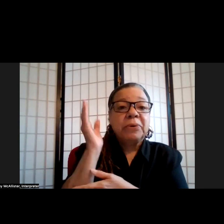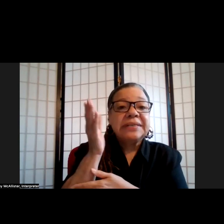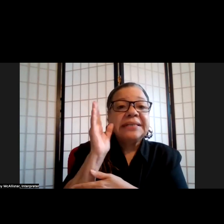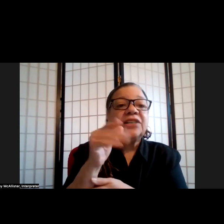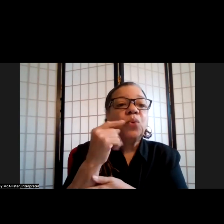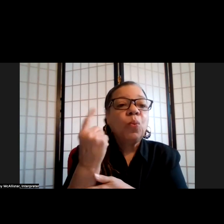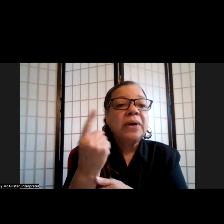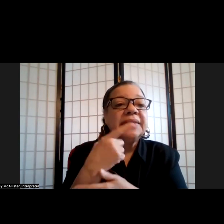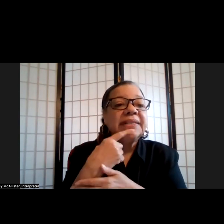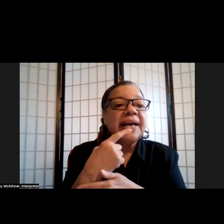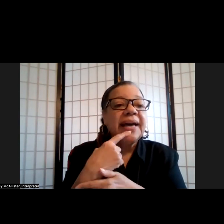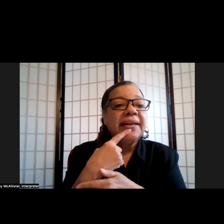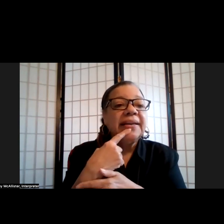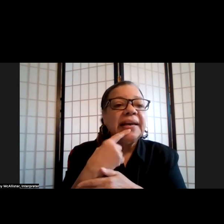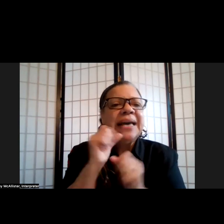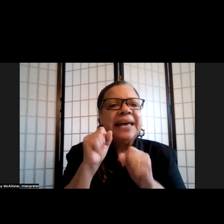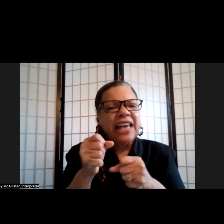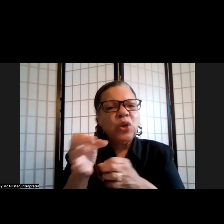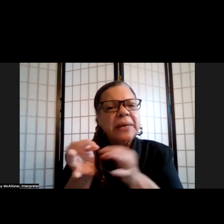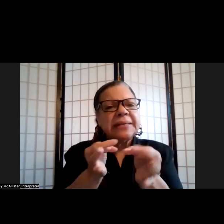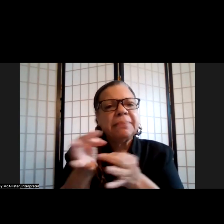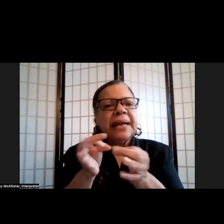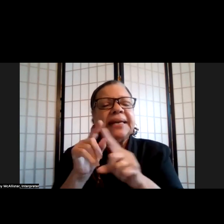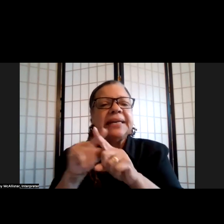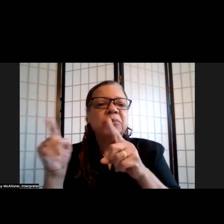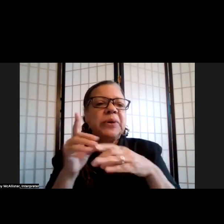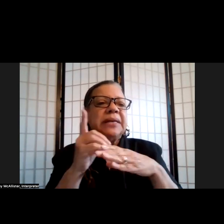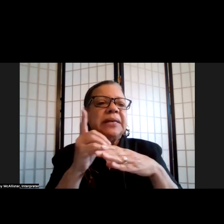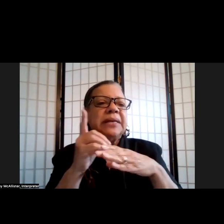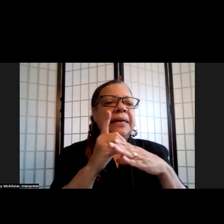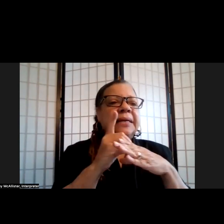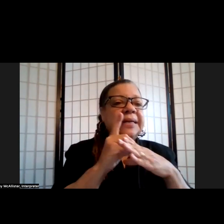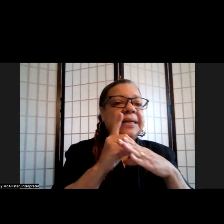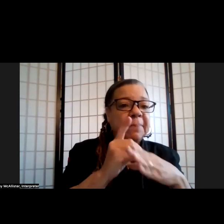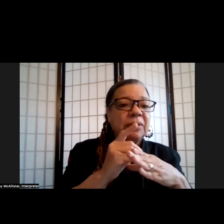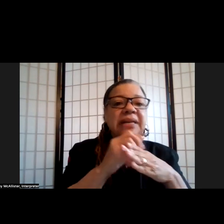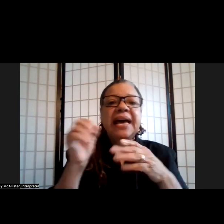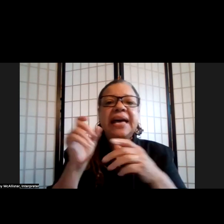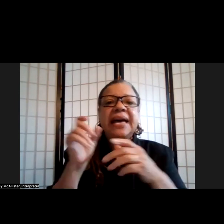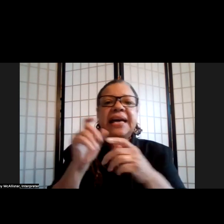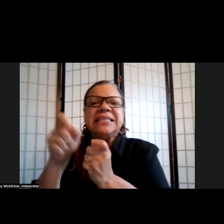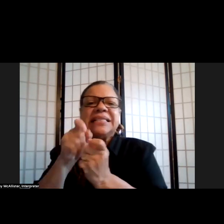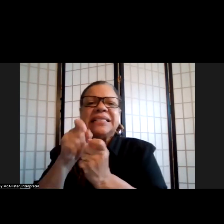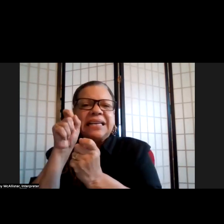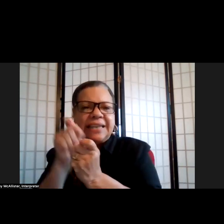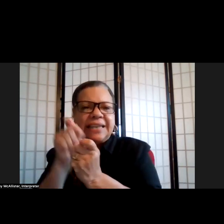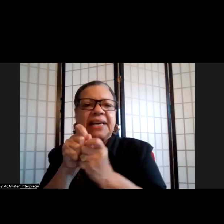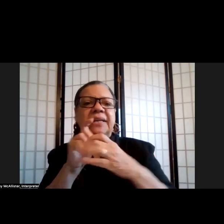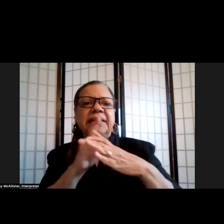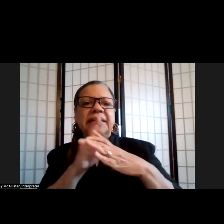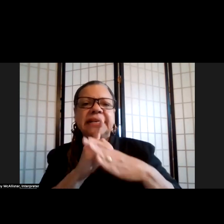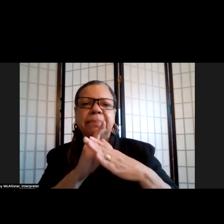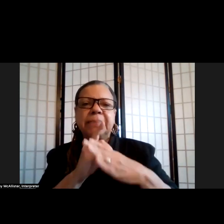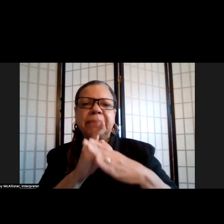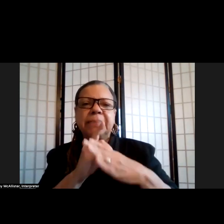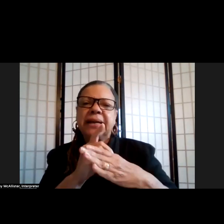was if you could explain the difference between disability and significant disability that you talked about in the demographics.